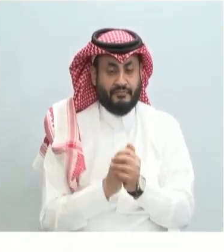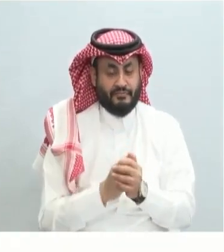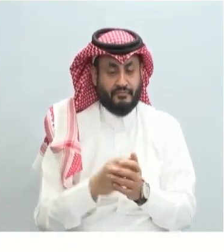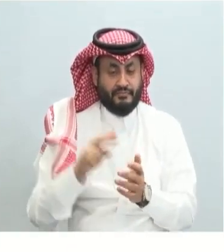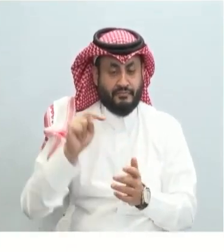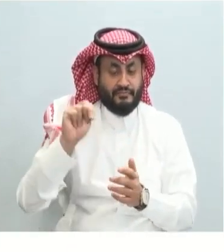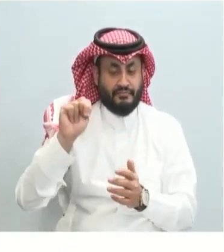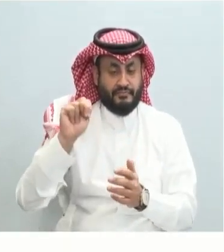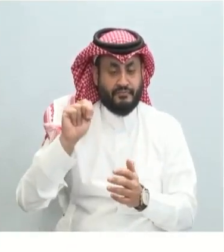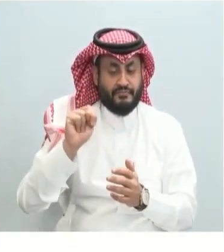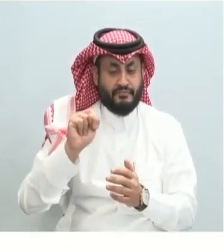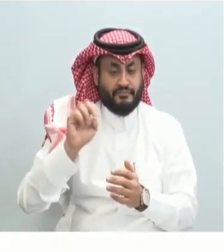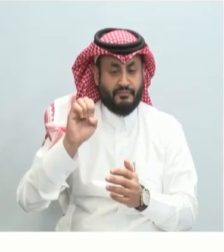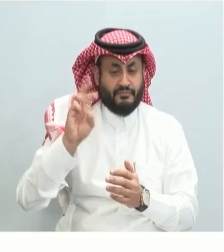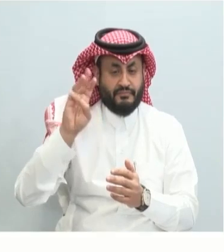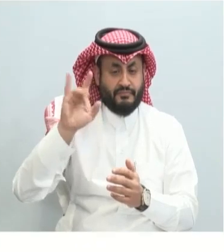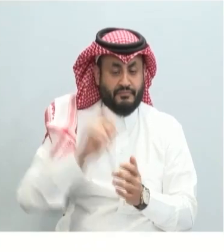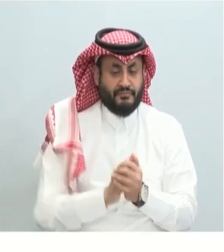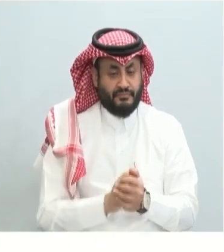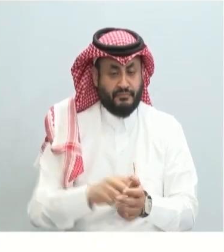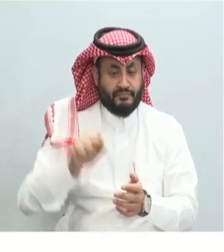Snowy, snowy.